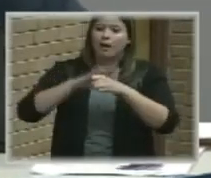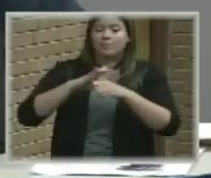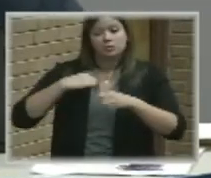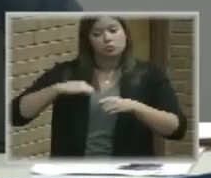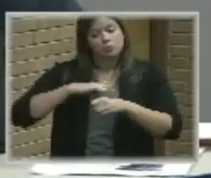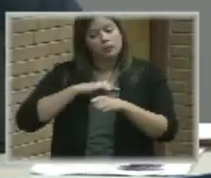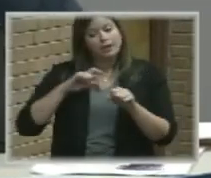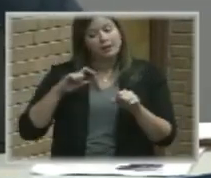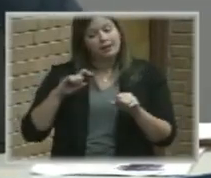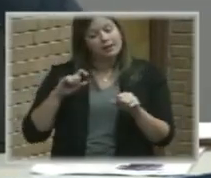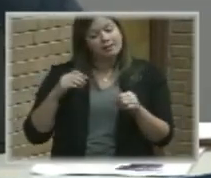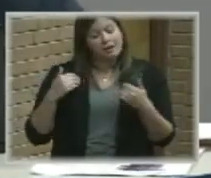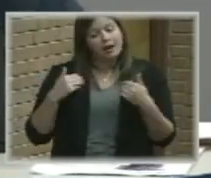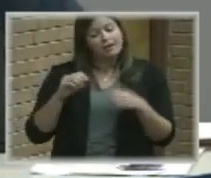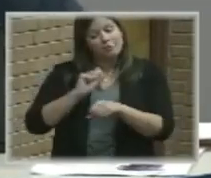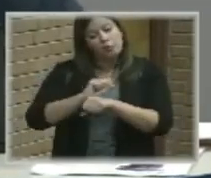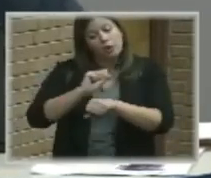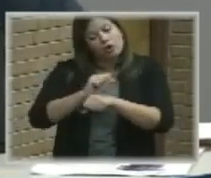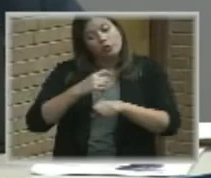I'll say.